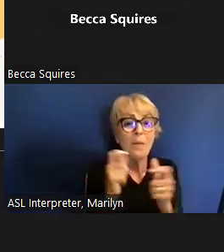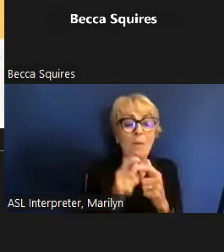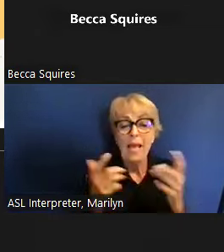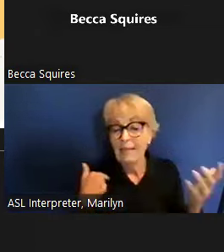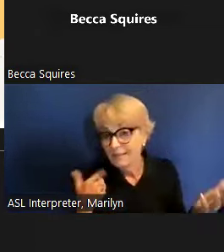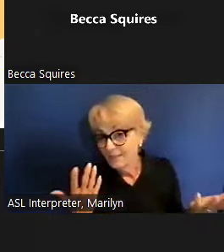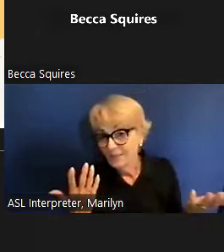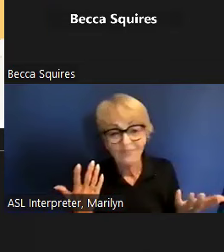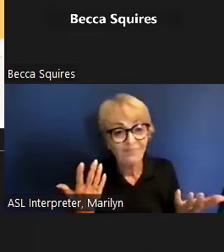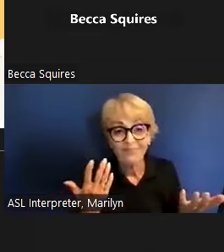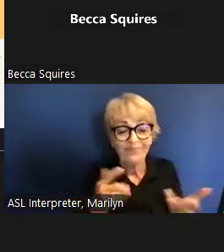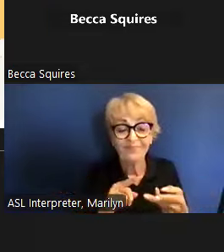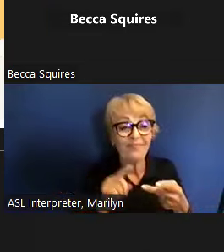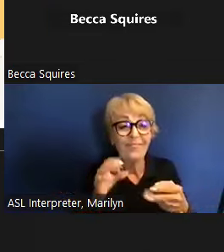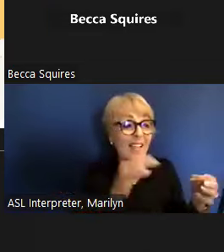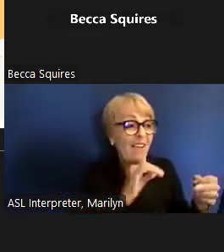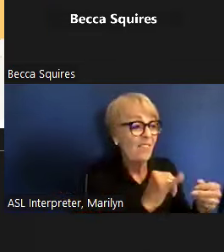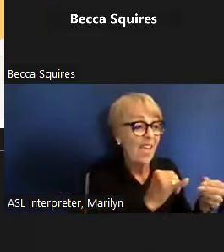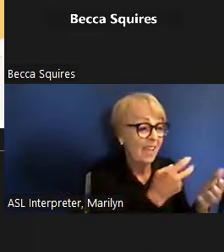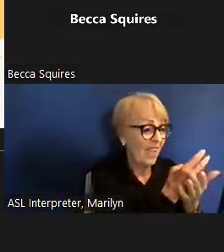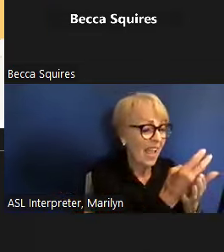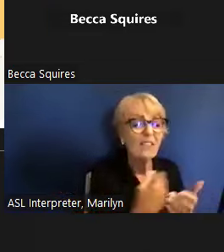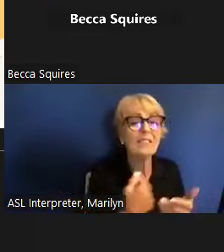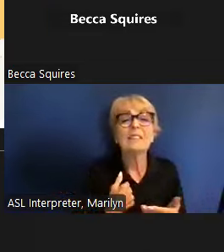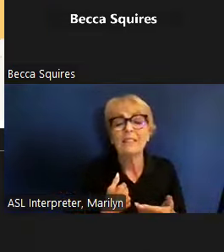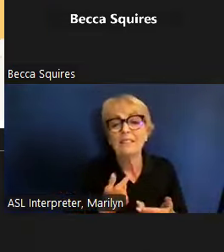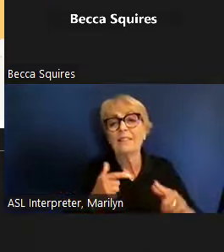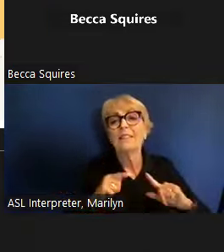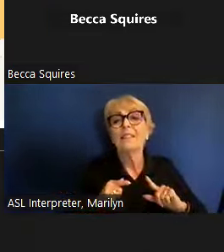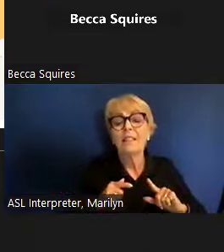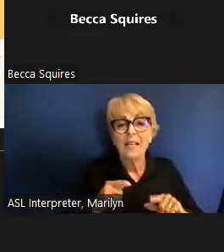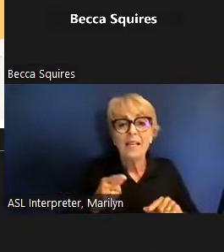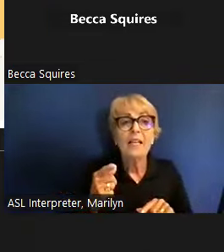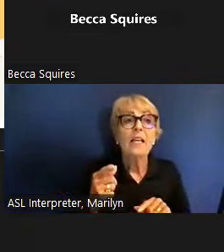case that doesn't happen. So I just wanted to put that out there.